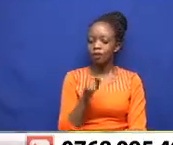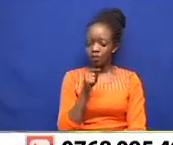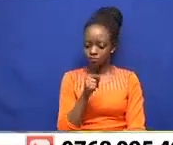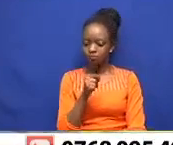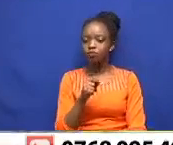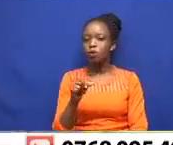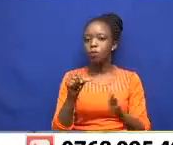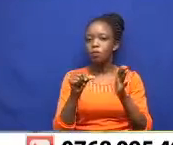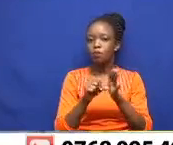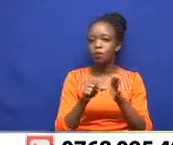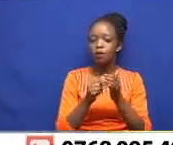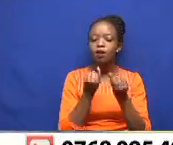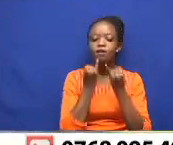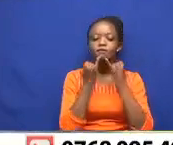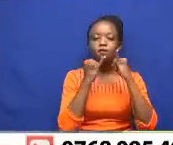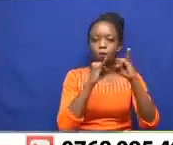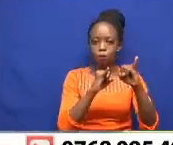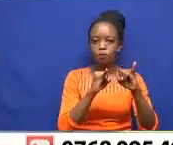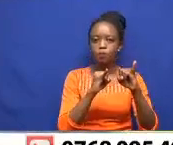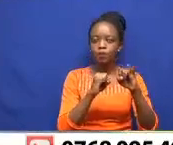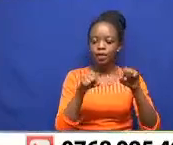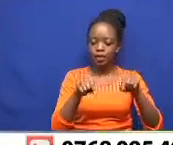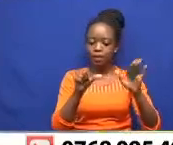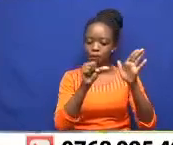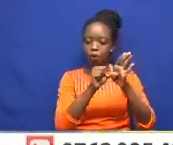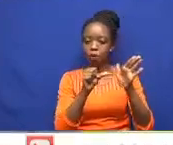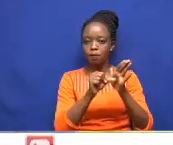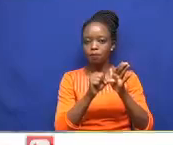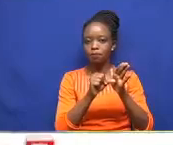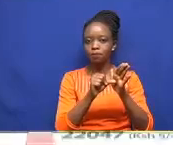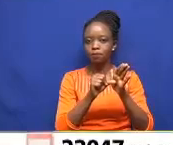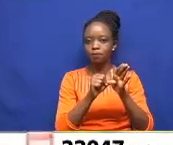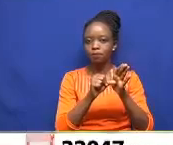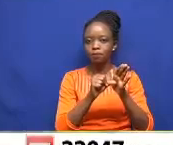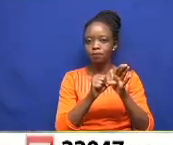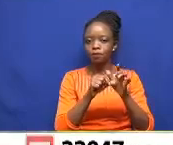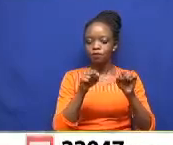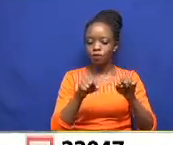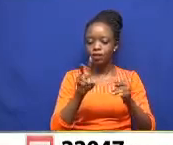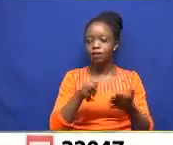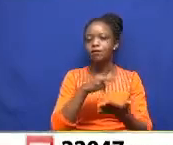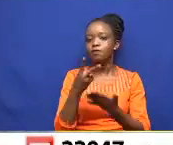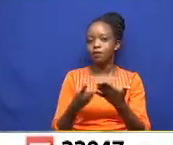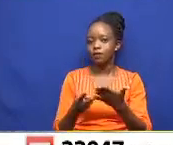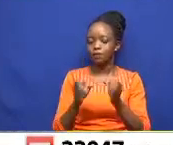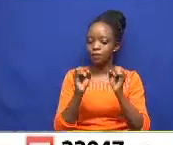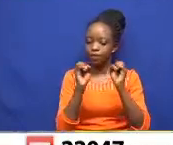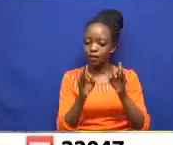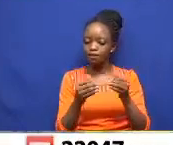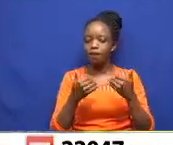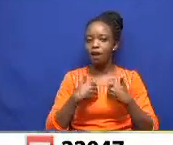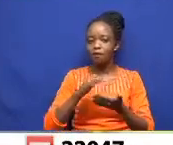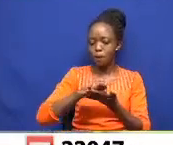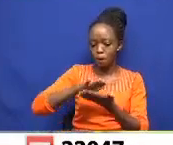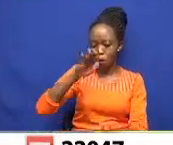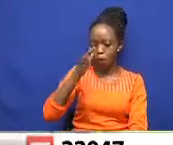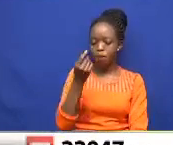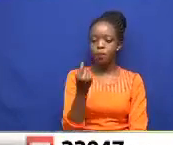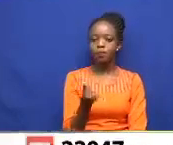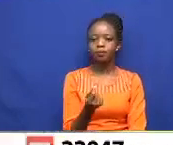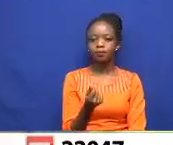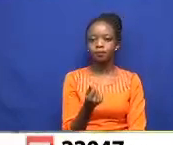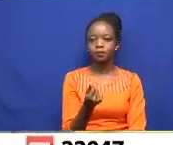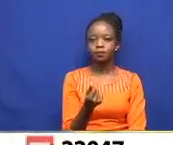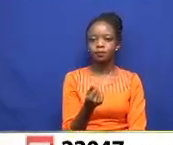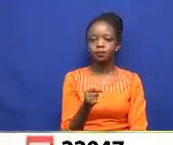is informing this standoff and this likely fallout. If there was adequate money, then